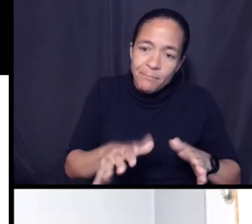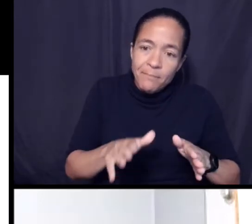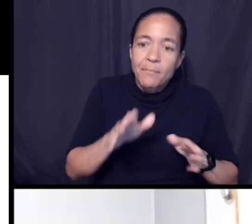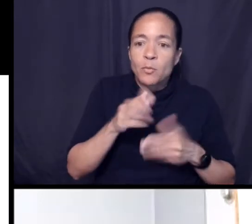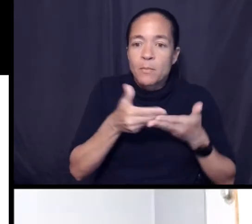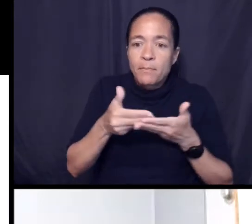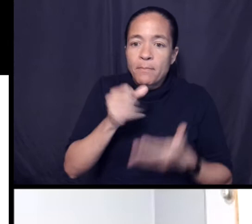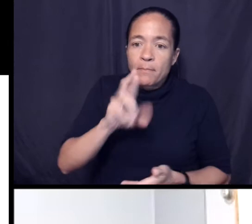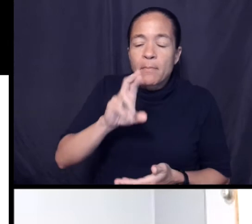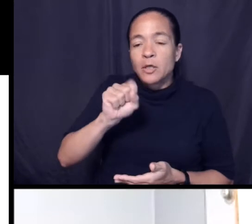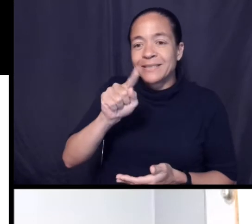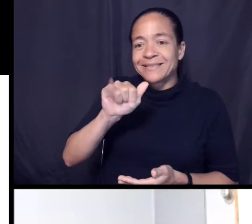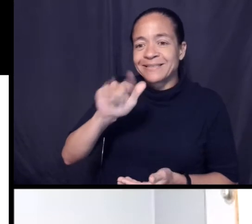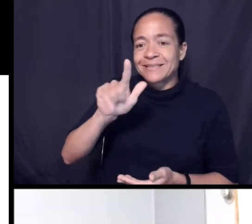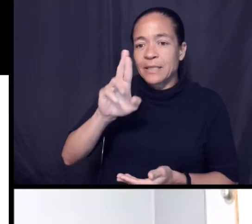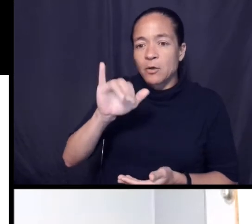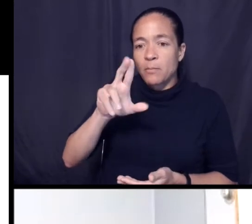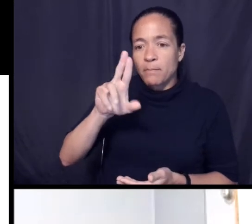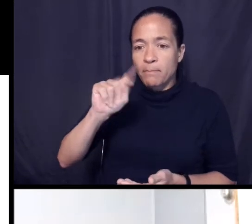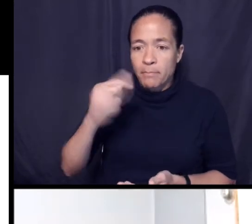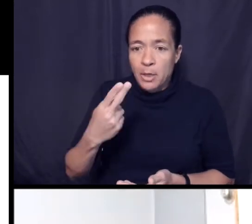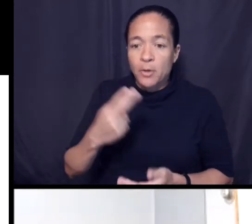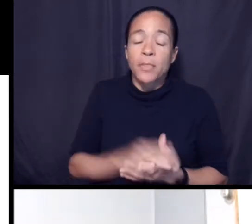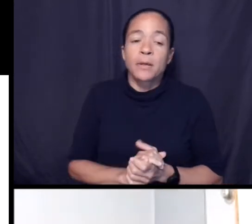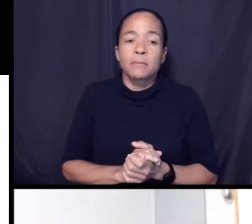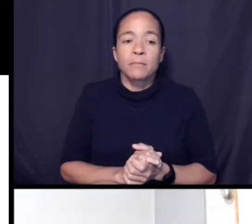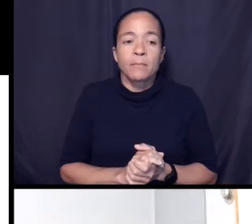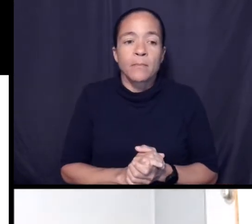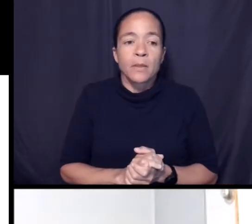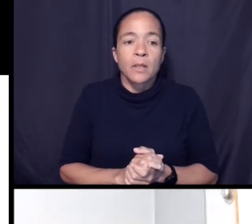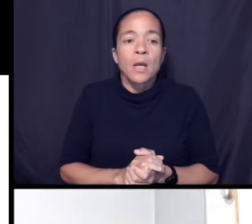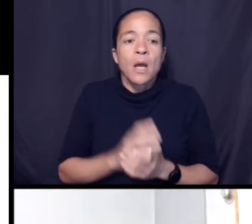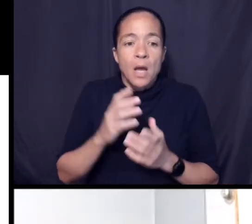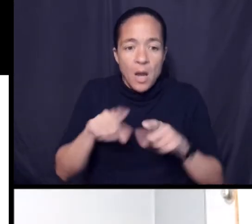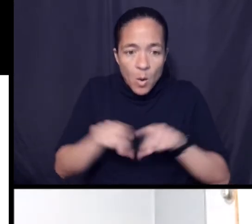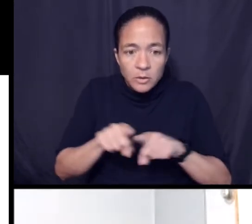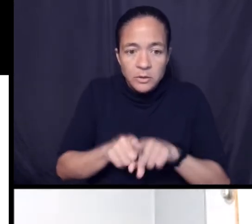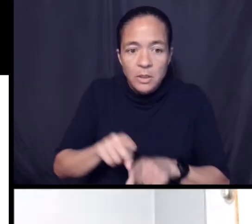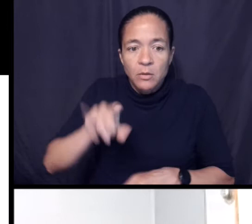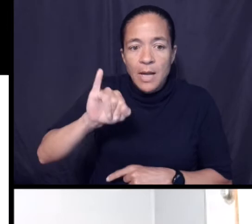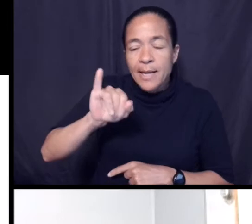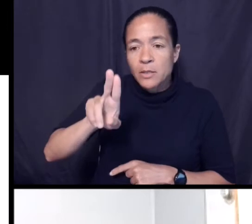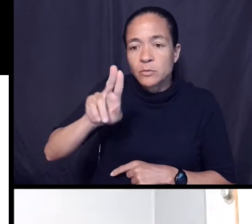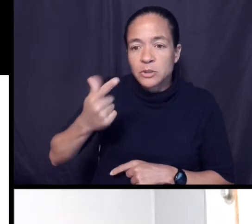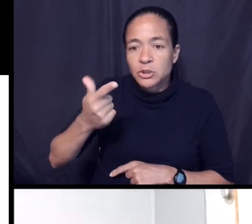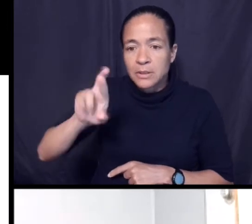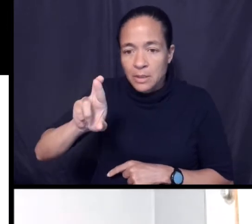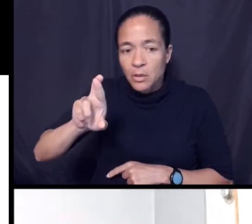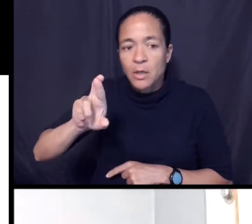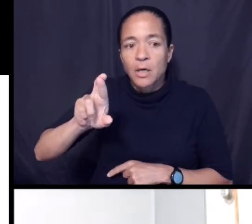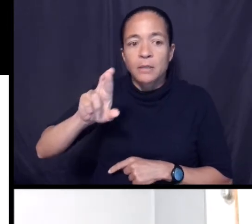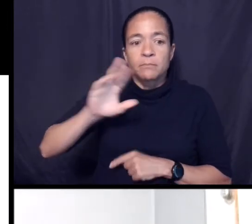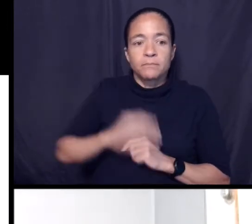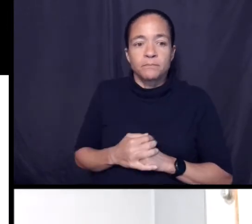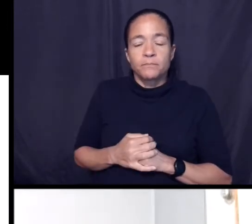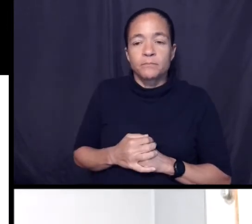miscarriage or stillbirth if it is early on in pregnancy. Aside from that, things like IUGR, which is growth restriction of the fetus, is very,